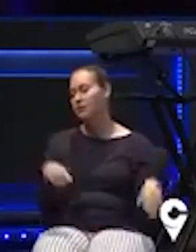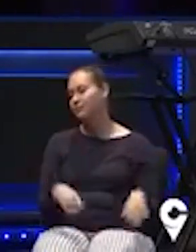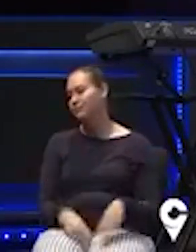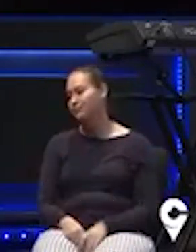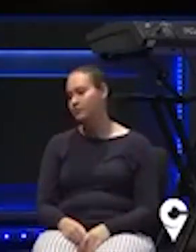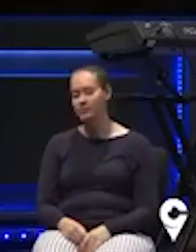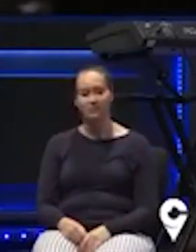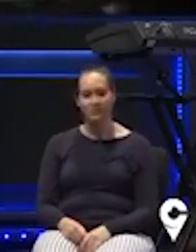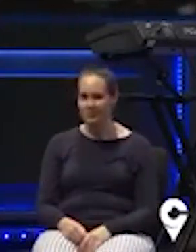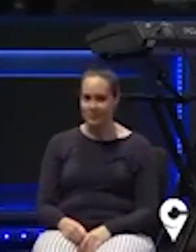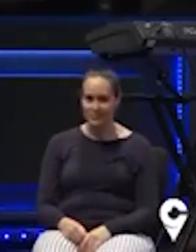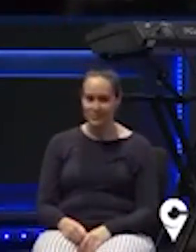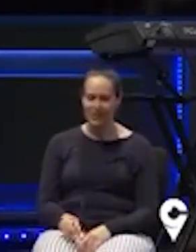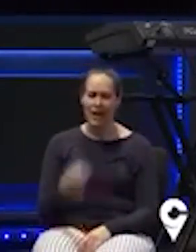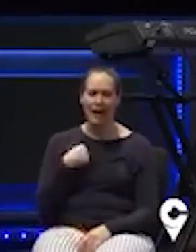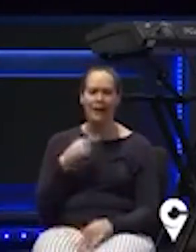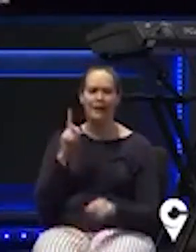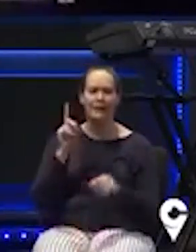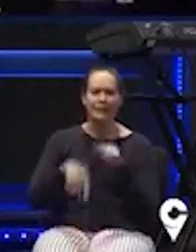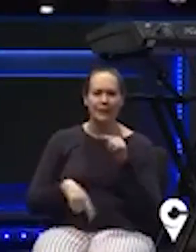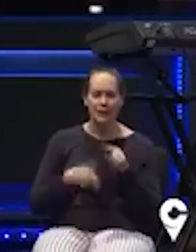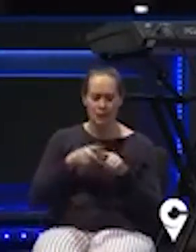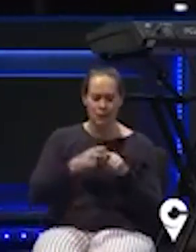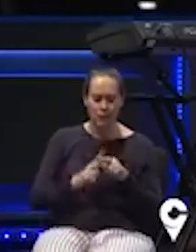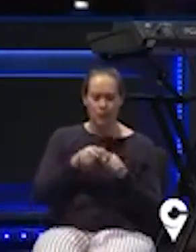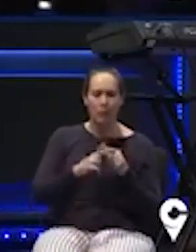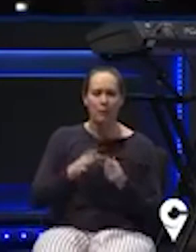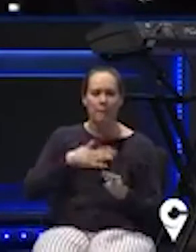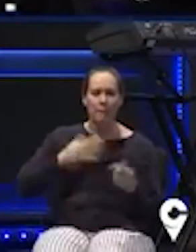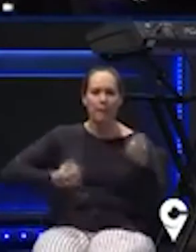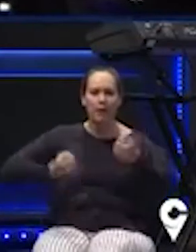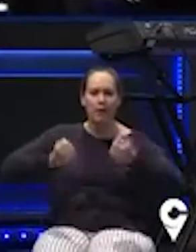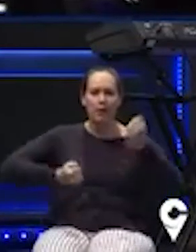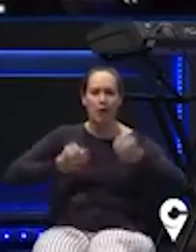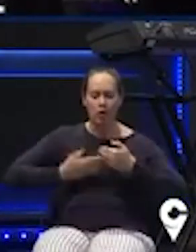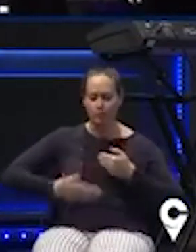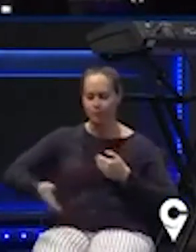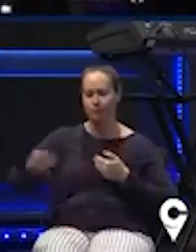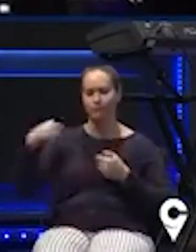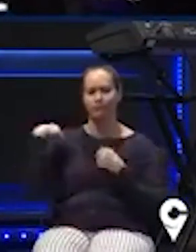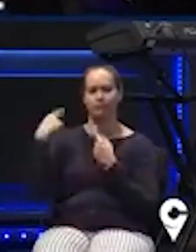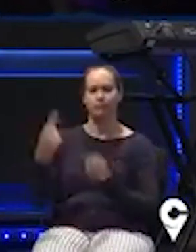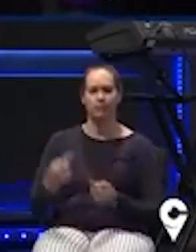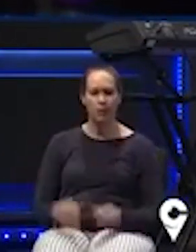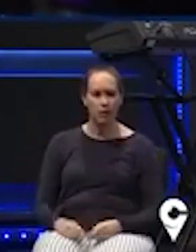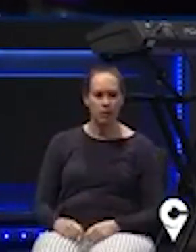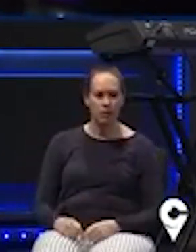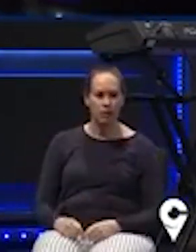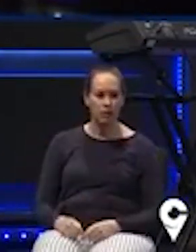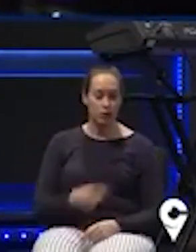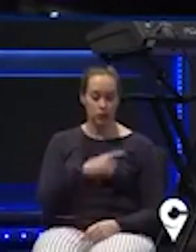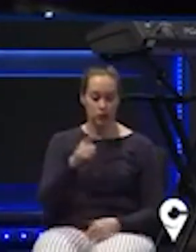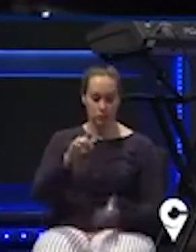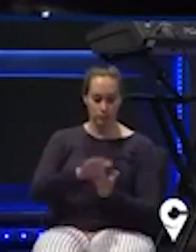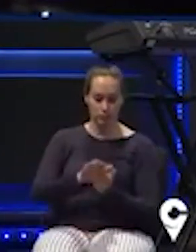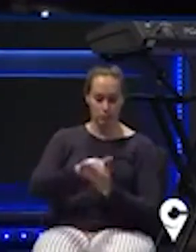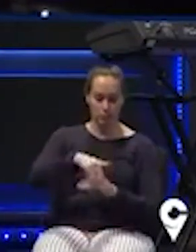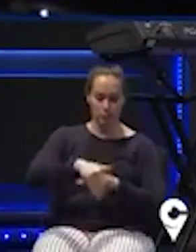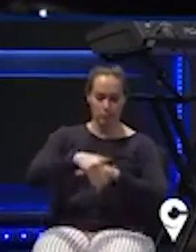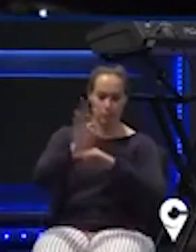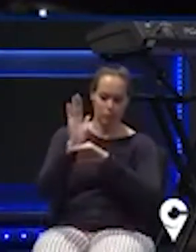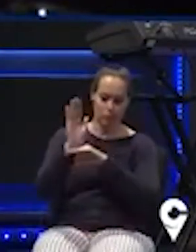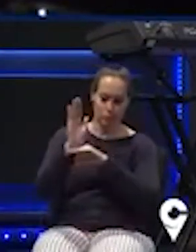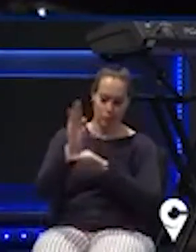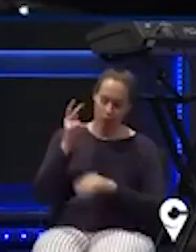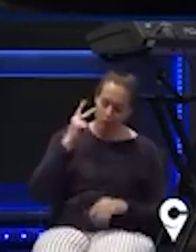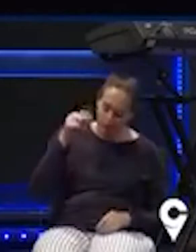I can't even repair my car anymore. I don't know what you open up the hood. I can't even figure